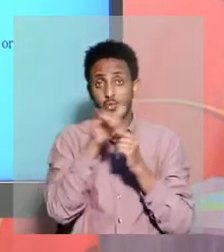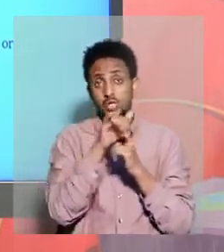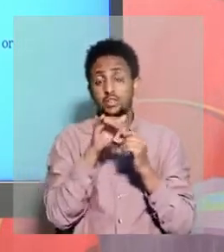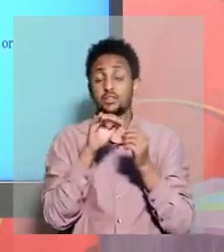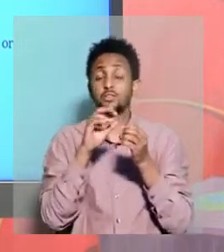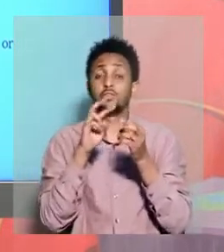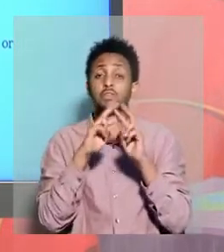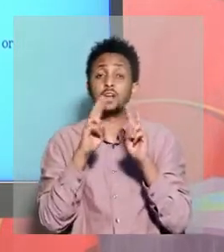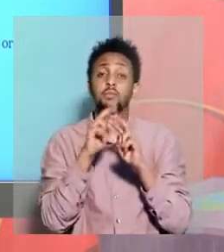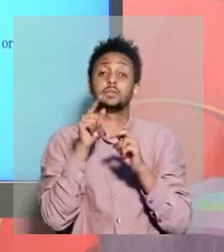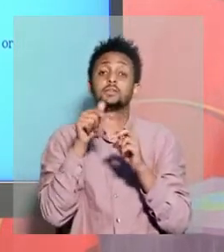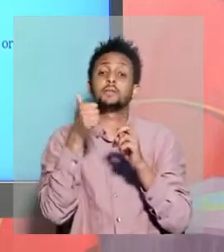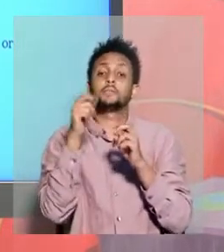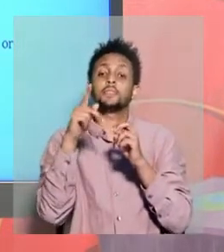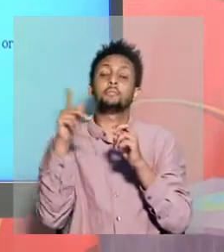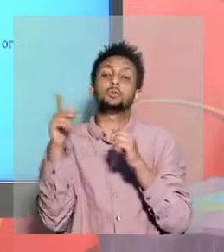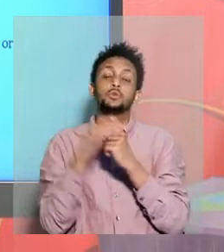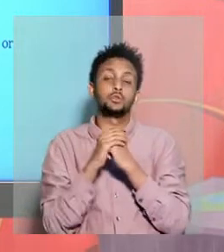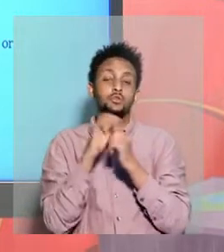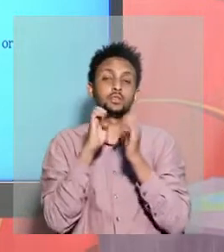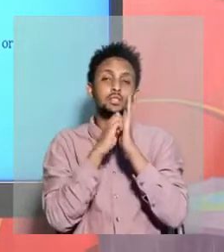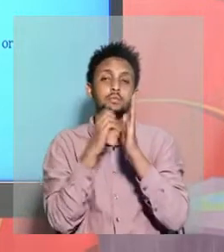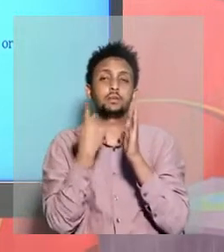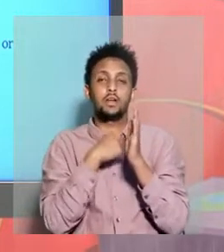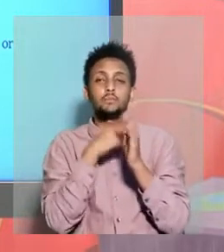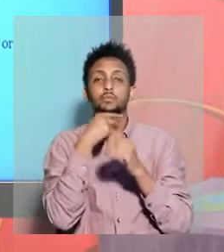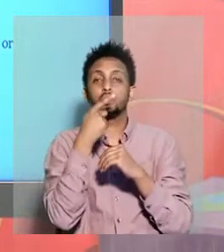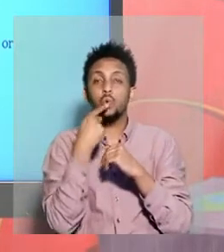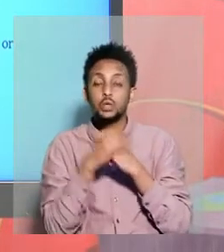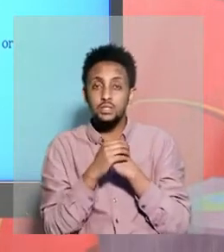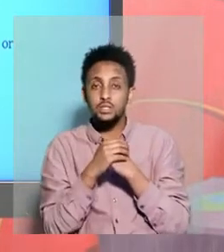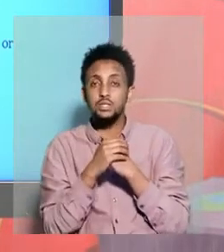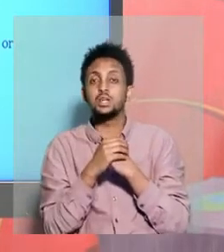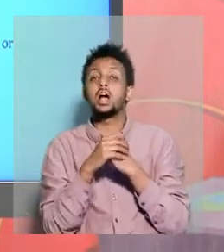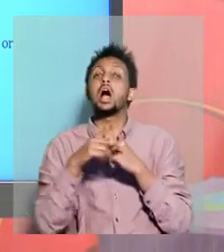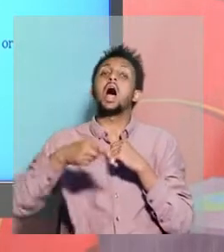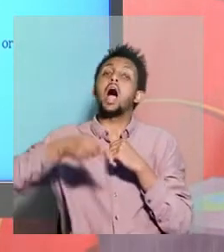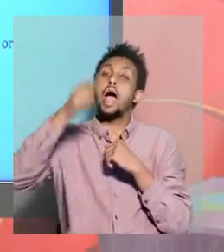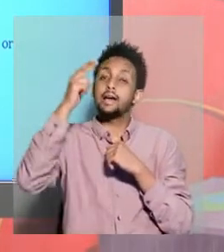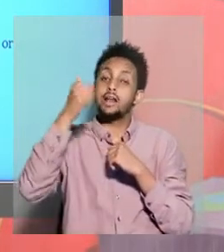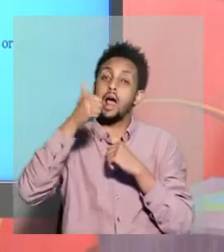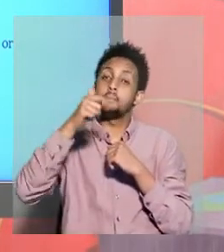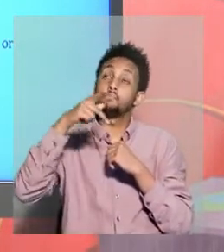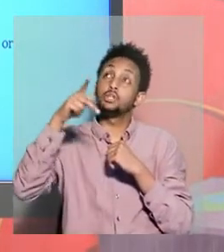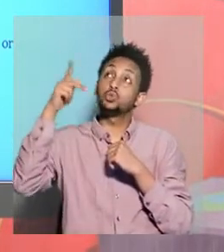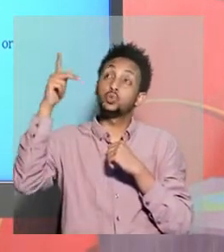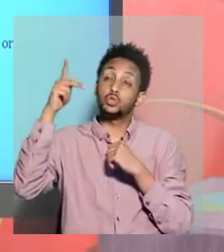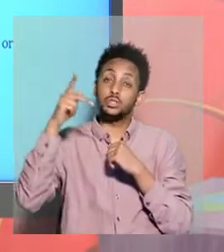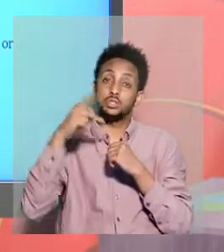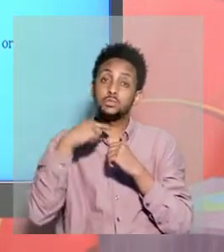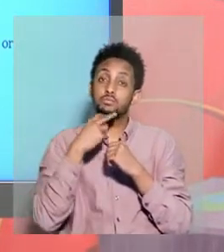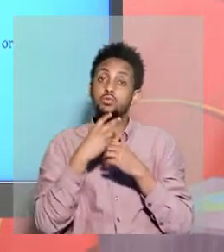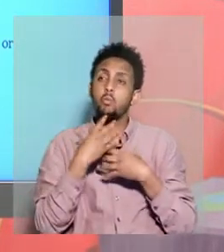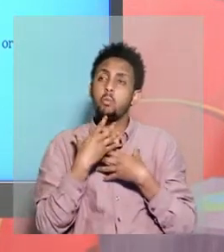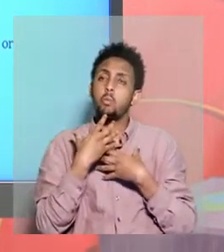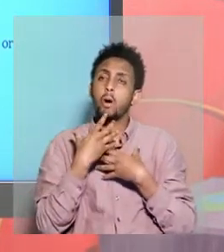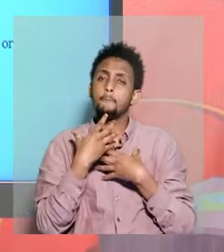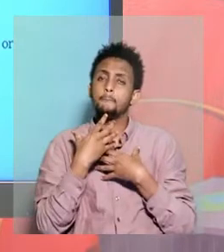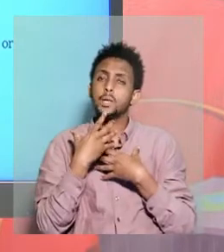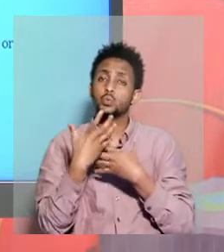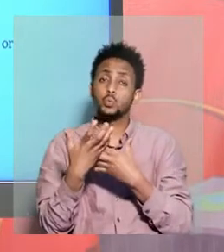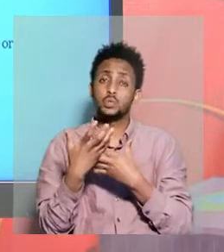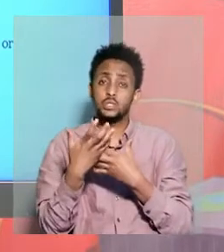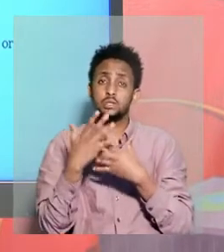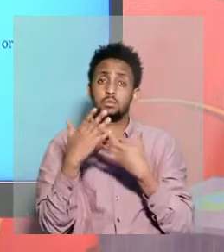which varies is the amplitude. For example, if I am talking with higher amplitude, if I increase my amplitude, the intensity reached